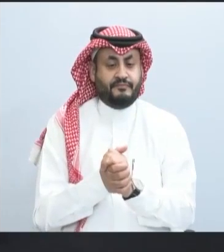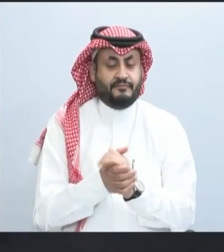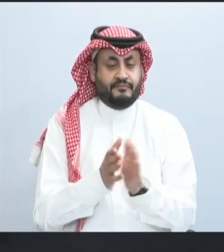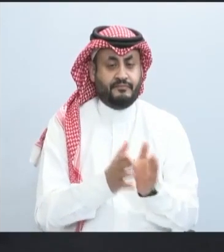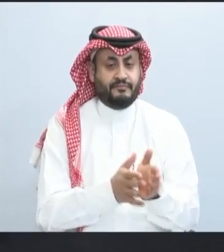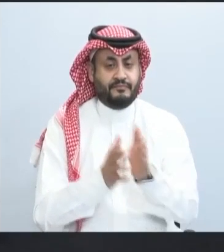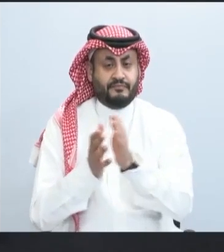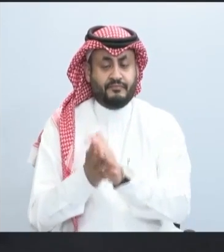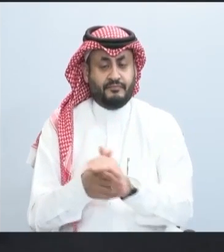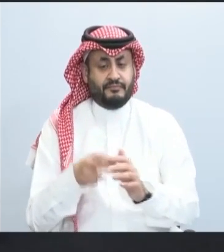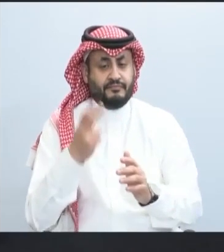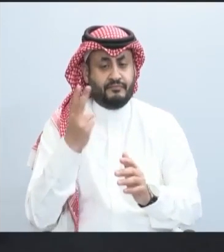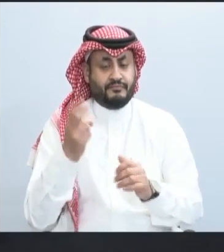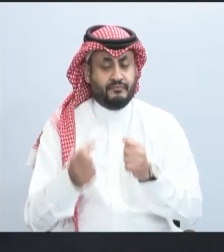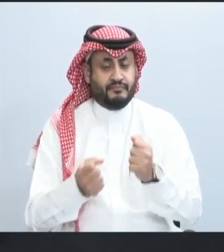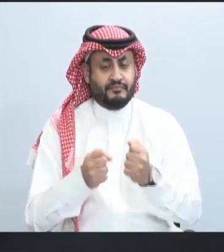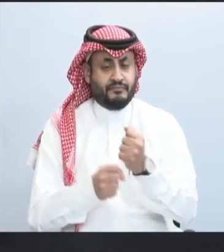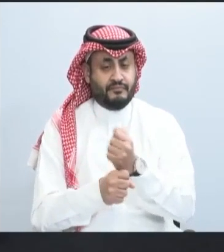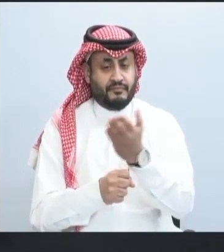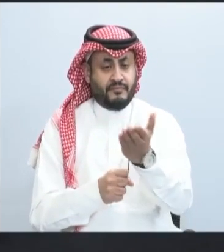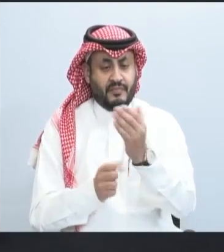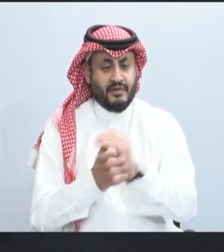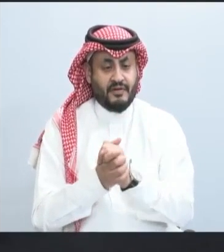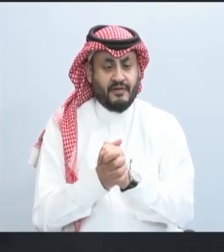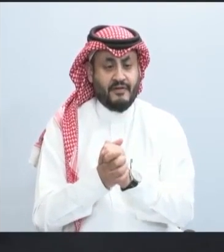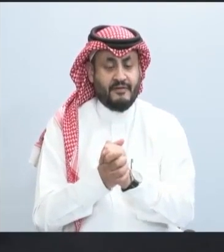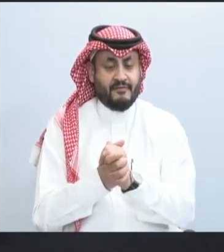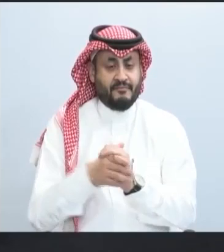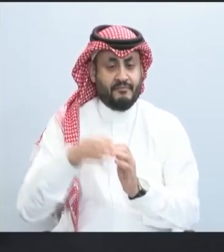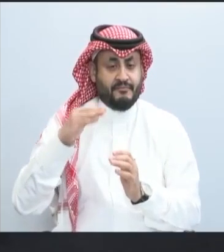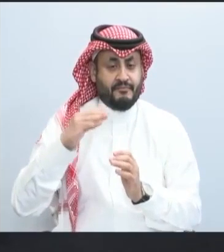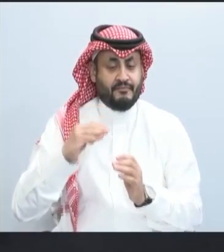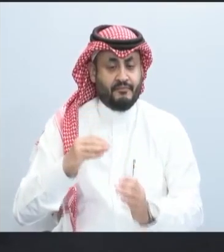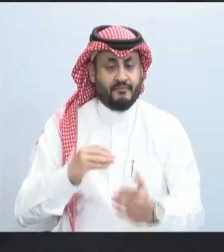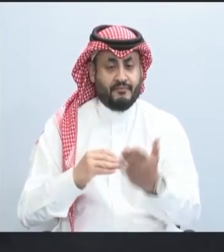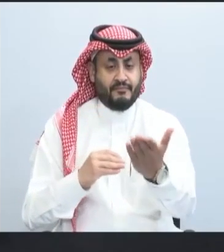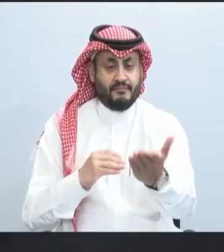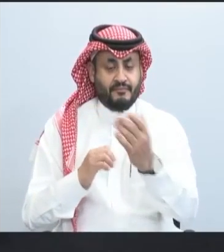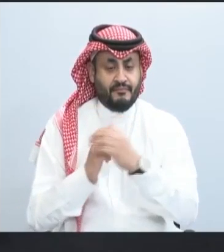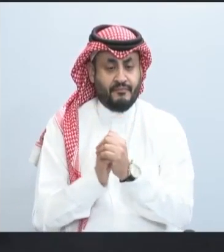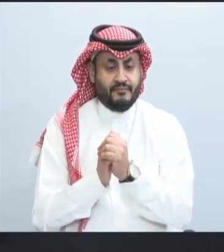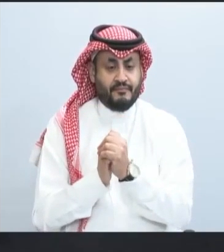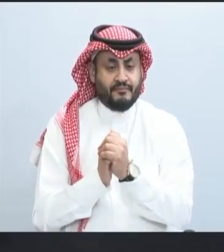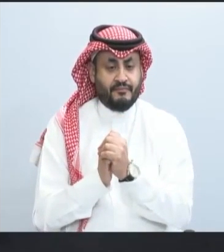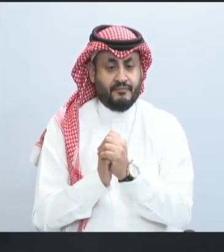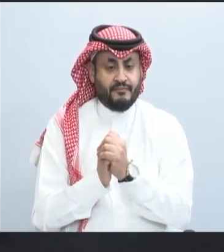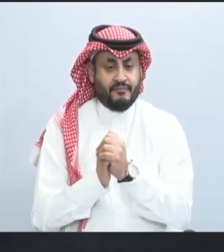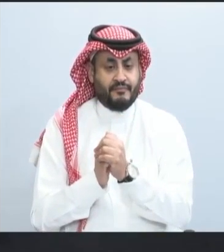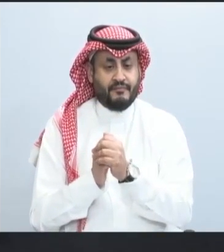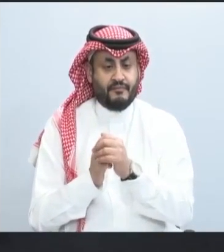the second thing we did last time is that we did answer this question, where we needed